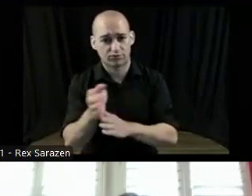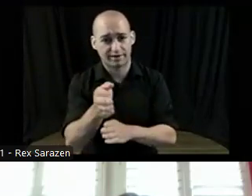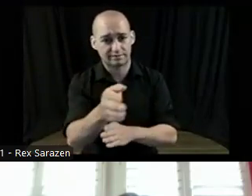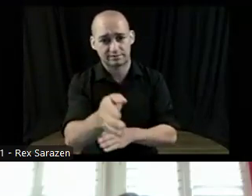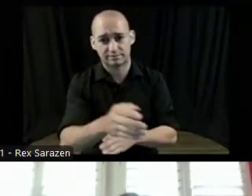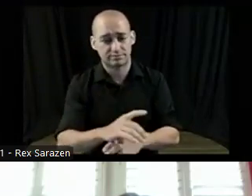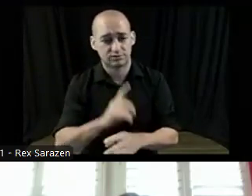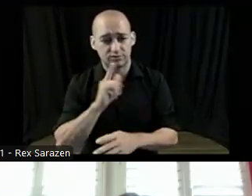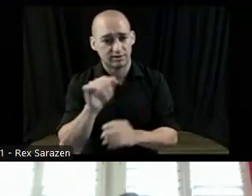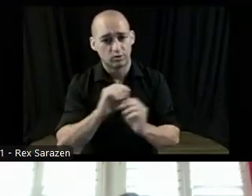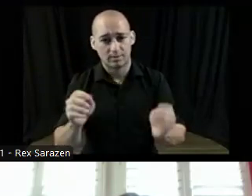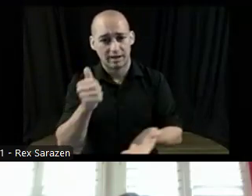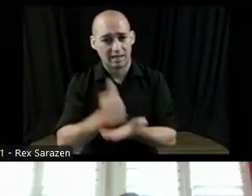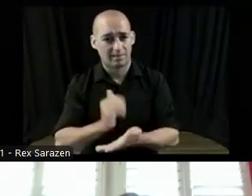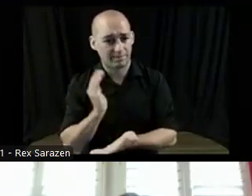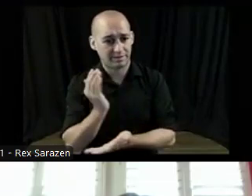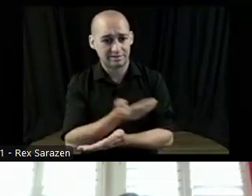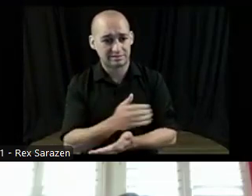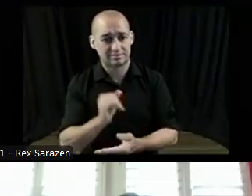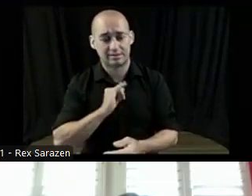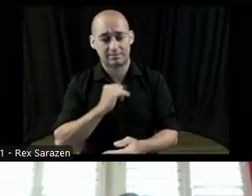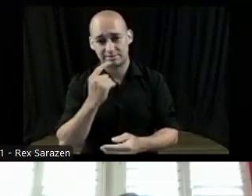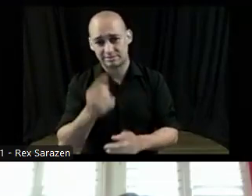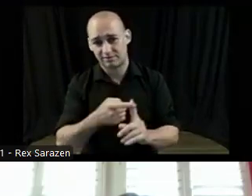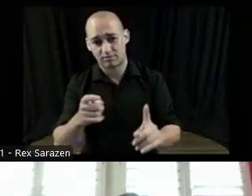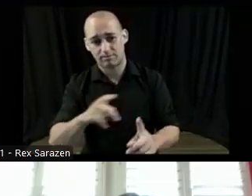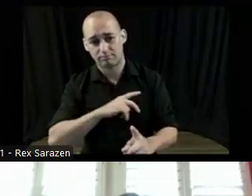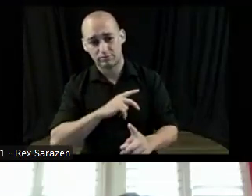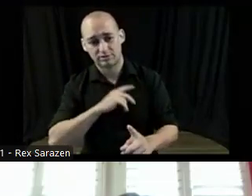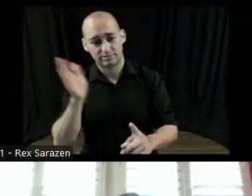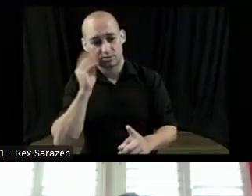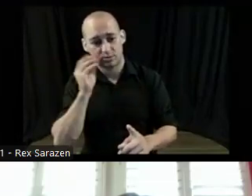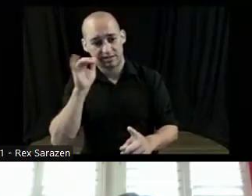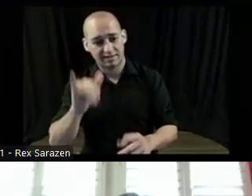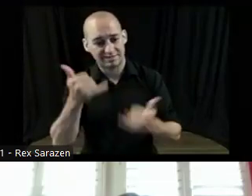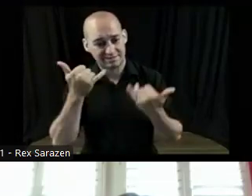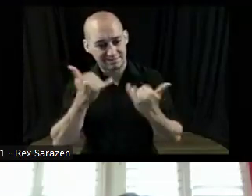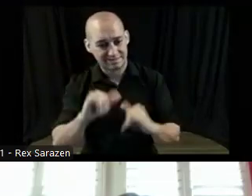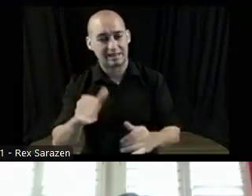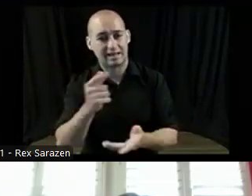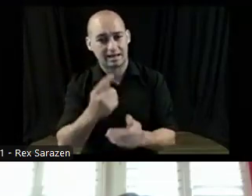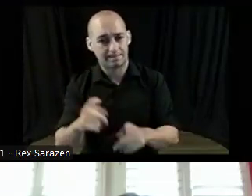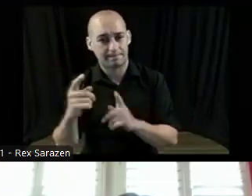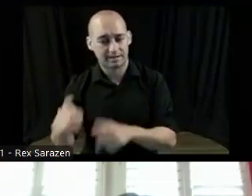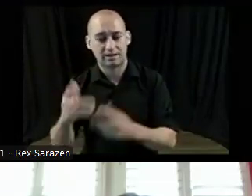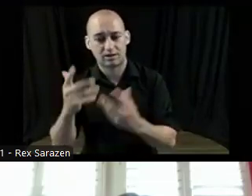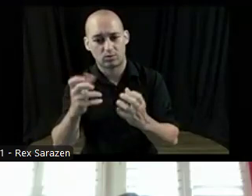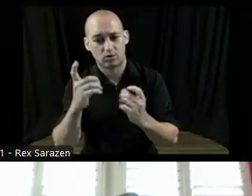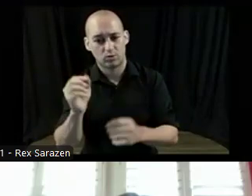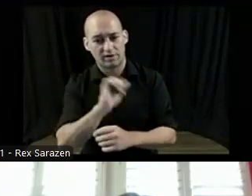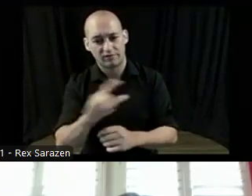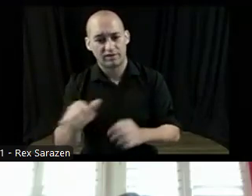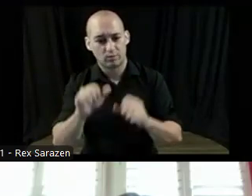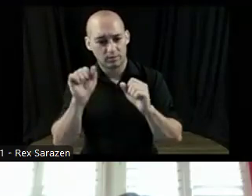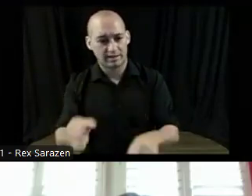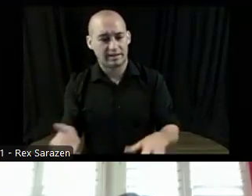personal experience, that's still happening. And I just want to make sure that we do everything we can together because we're doing